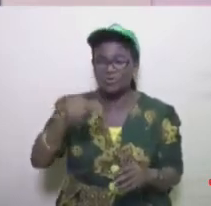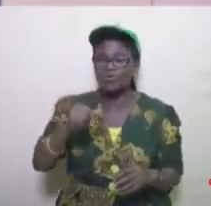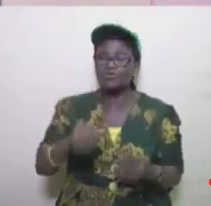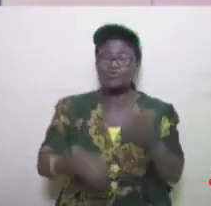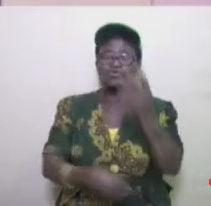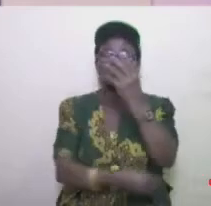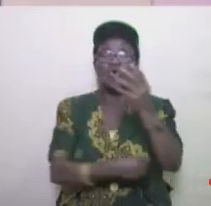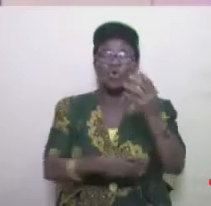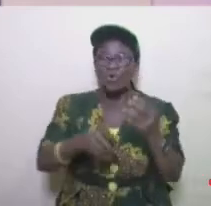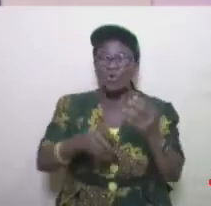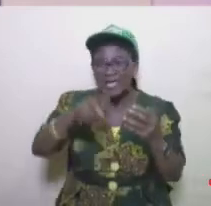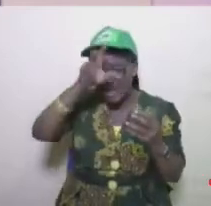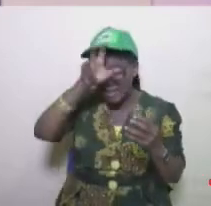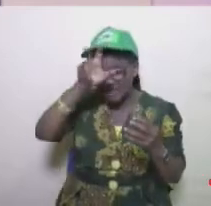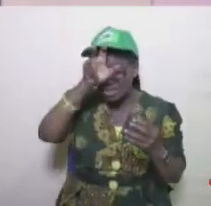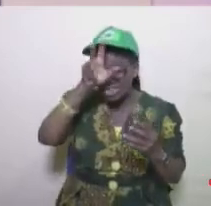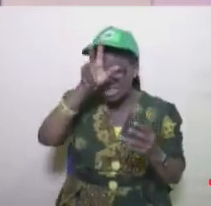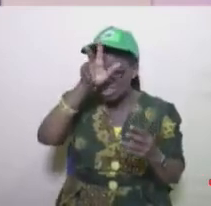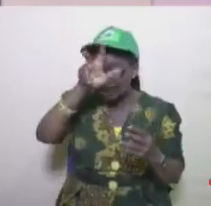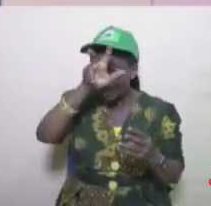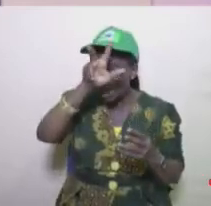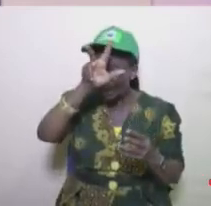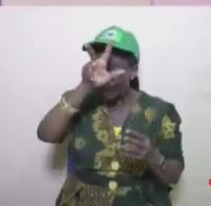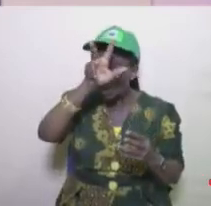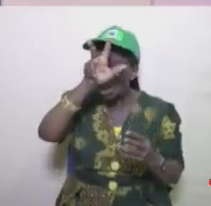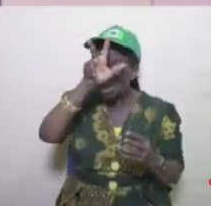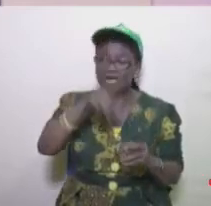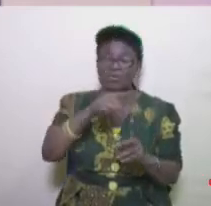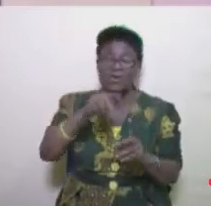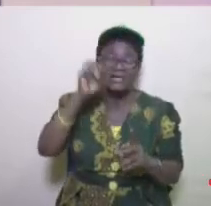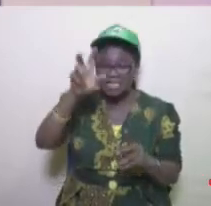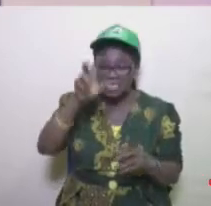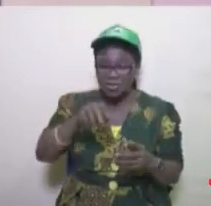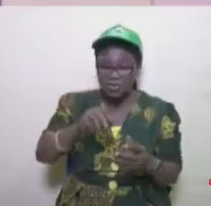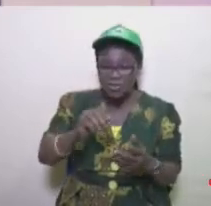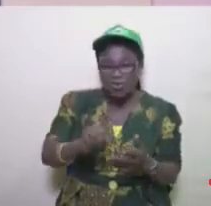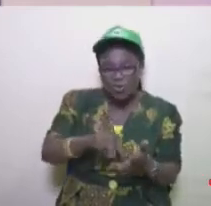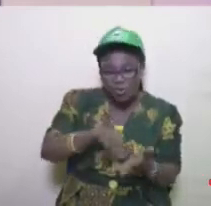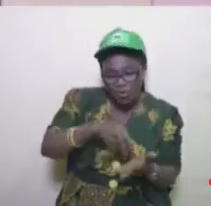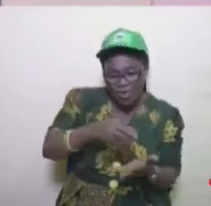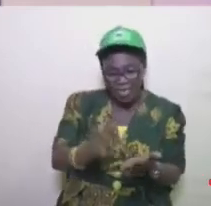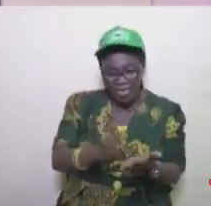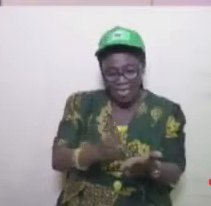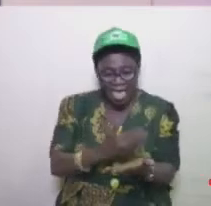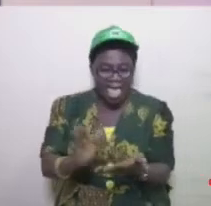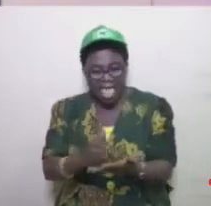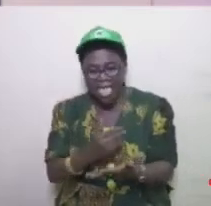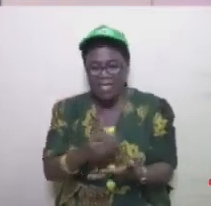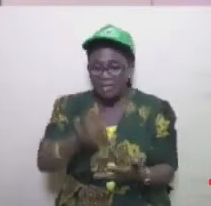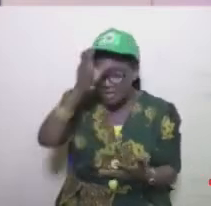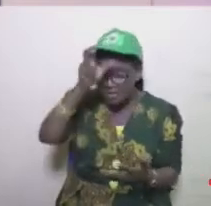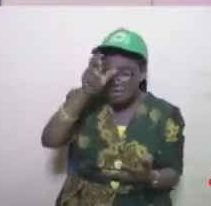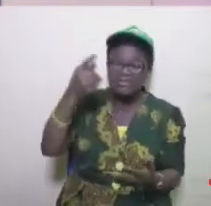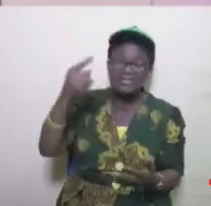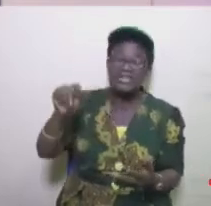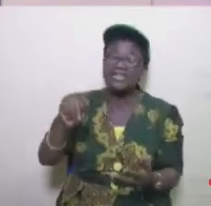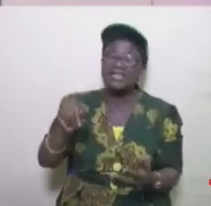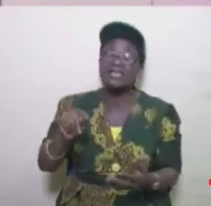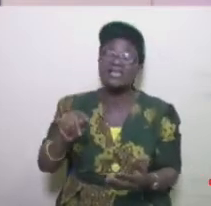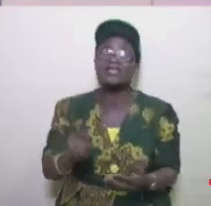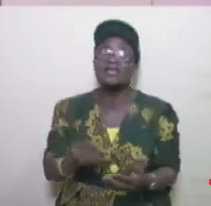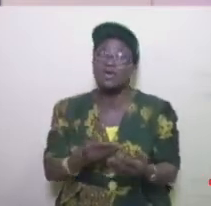killed a chicken, and while he was posting the chicken, the supervisor found him and said, I will go and report you. He said, don't report